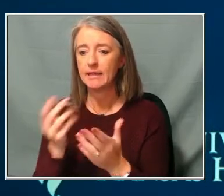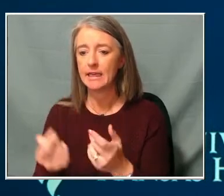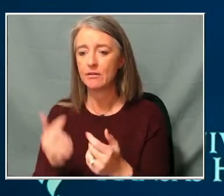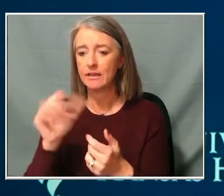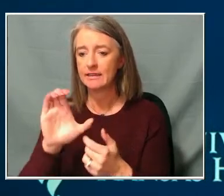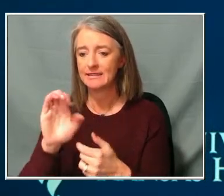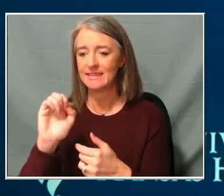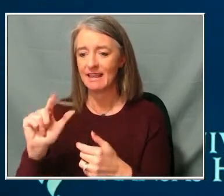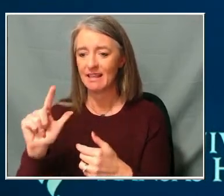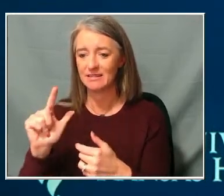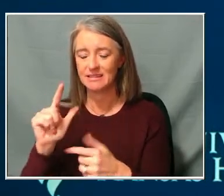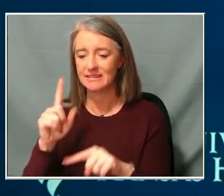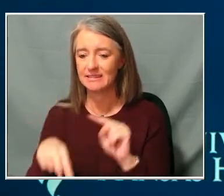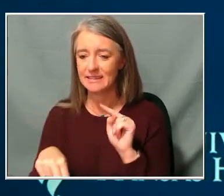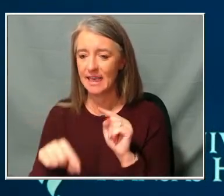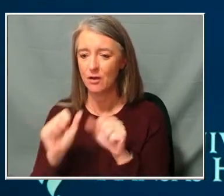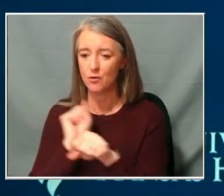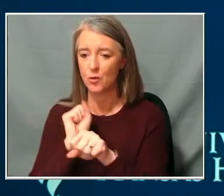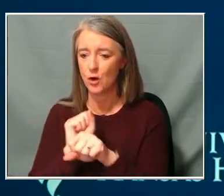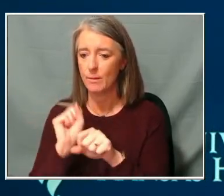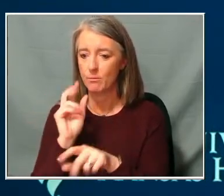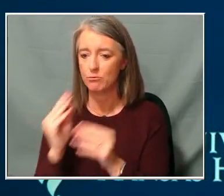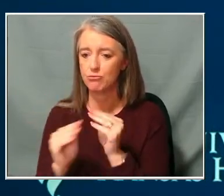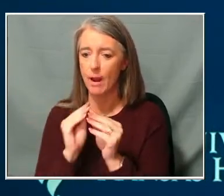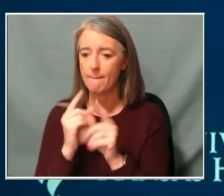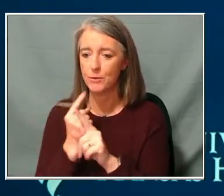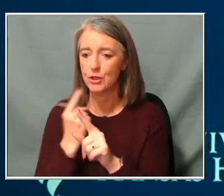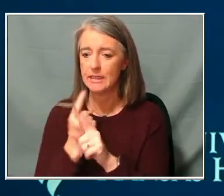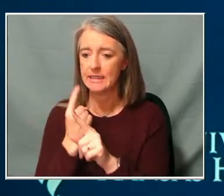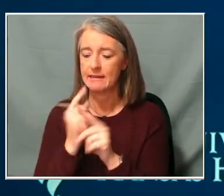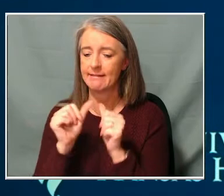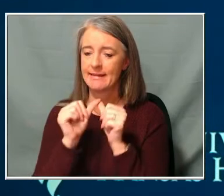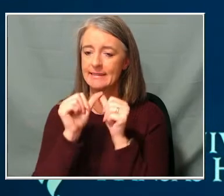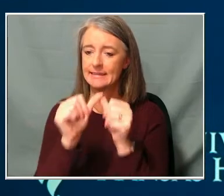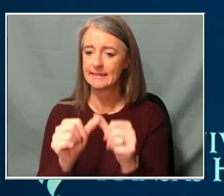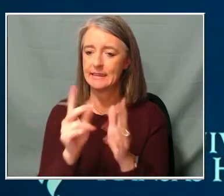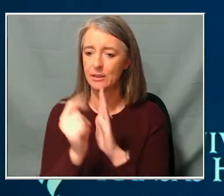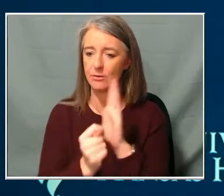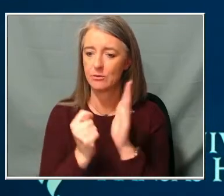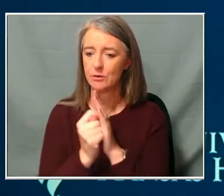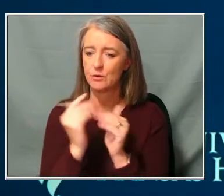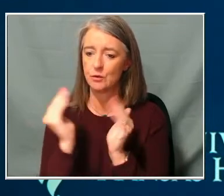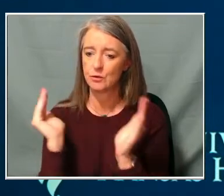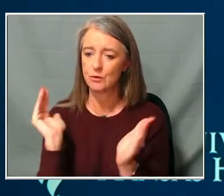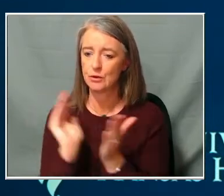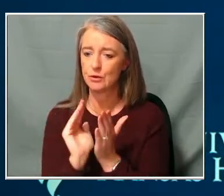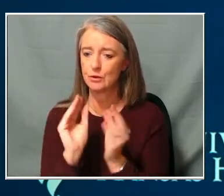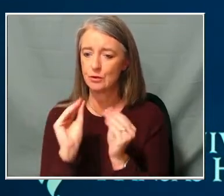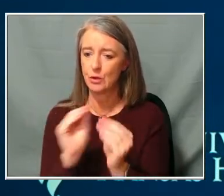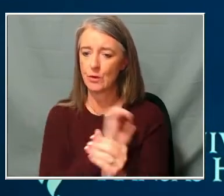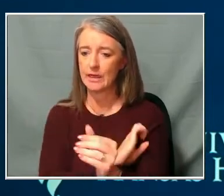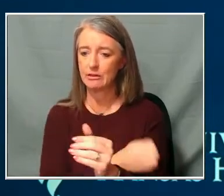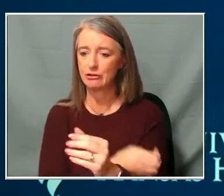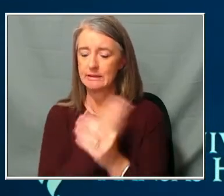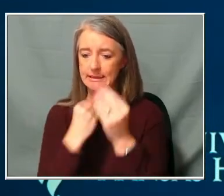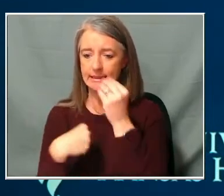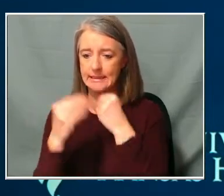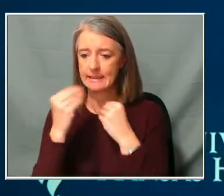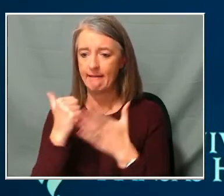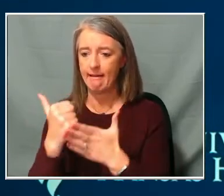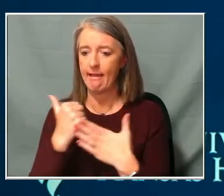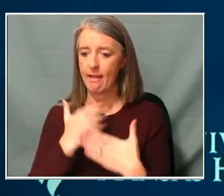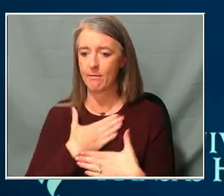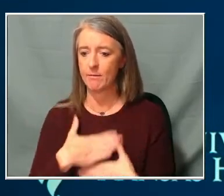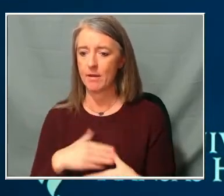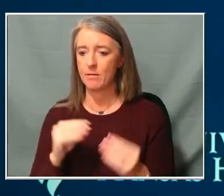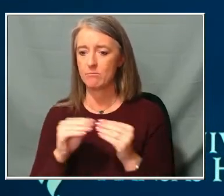working properly. And so that extended period of reduced or no energy intake can actually help the body to become more